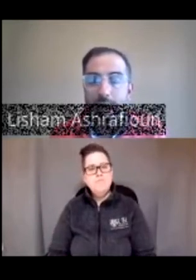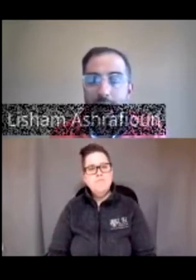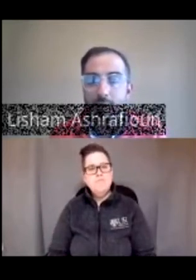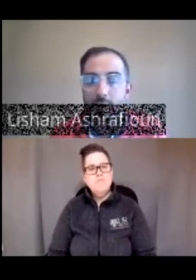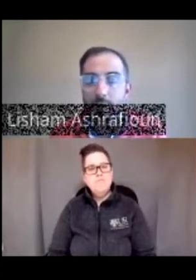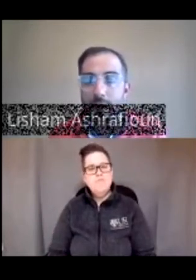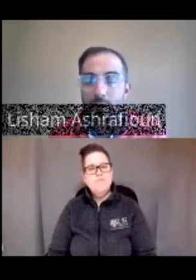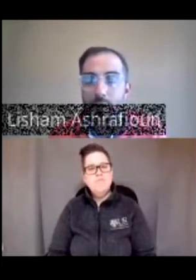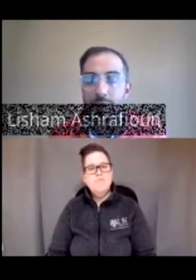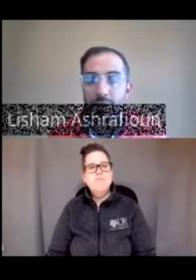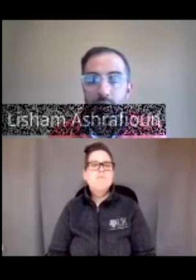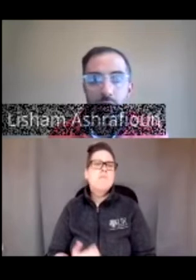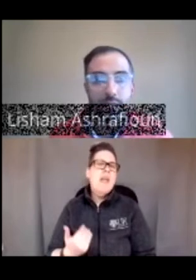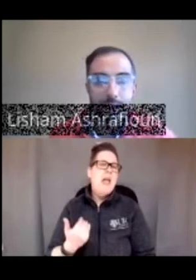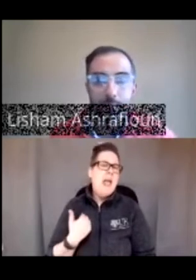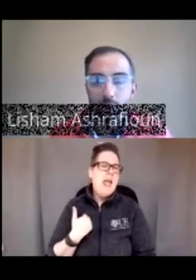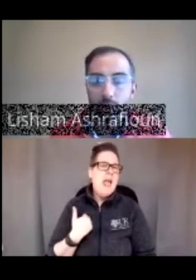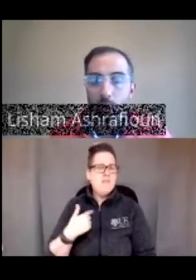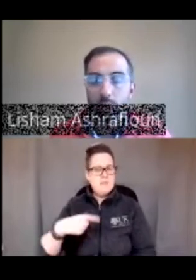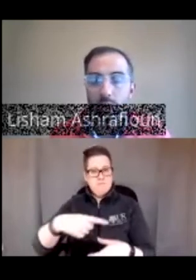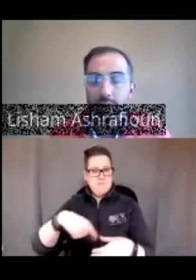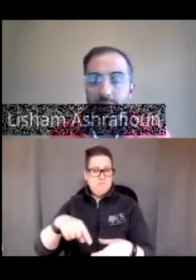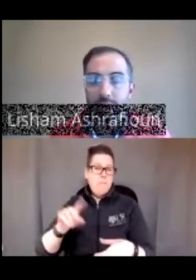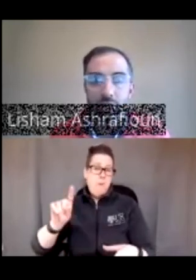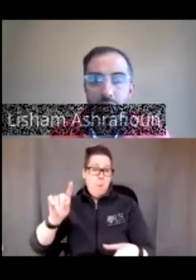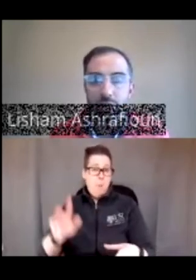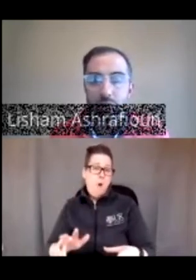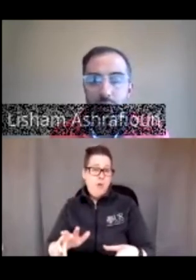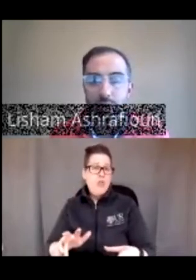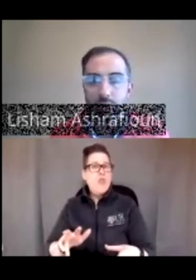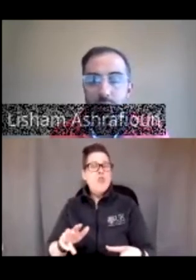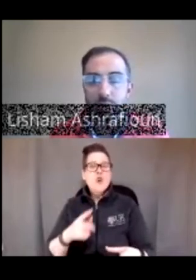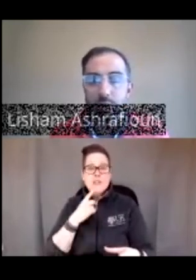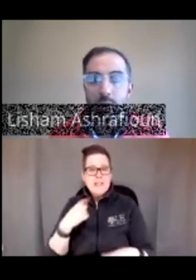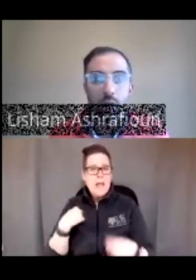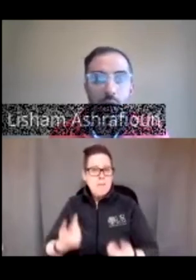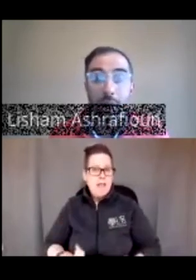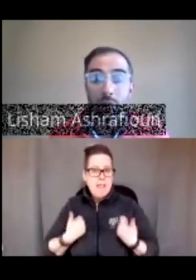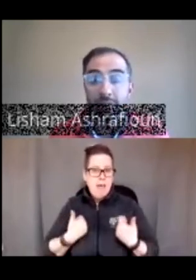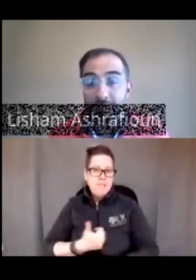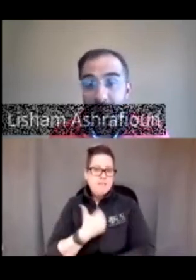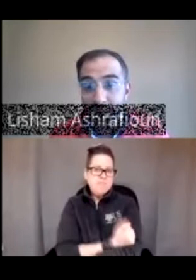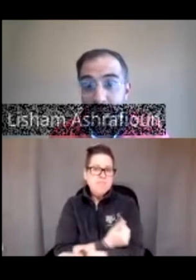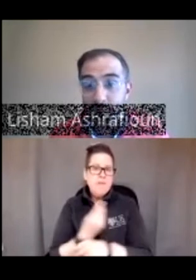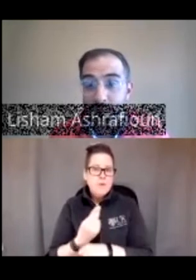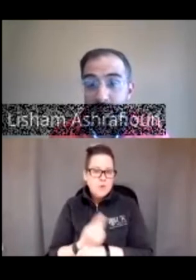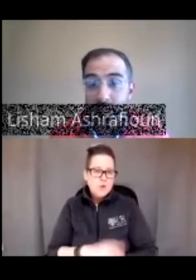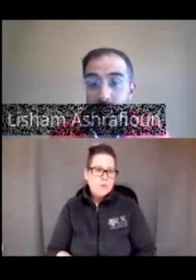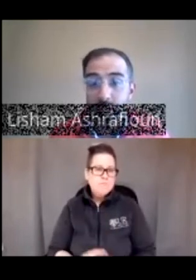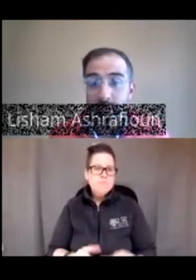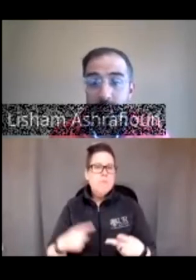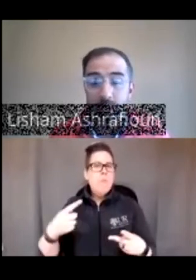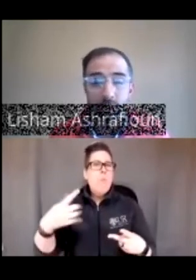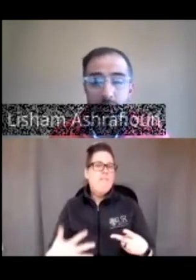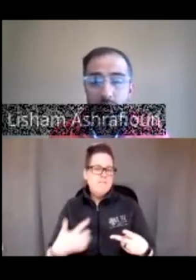We have about 1/3 of our sample of reported lifetime injection drug use. About 1/5 had